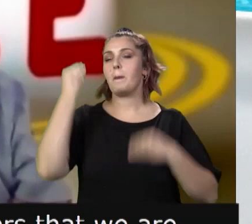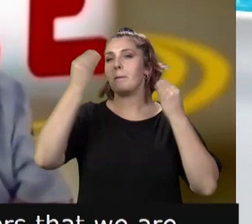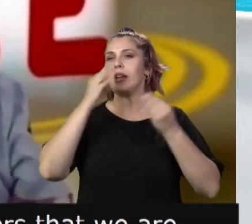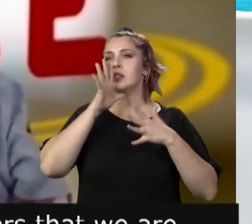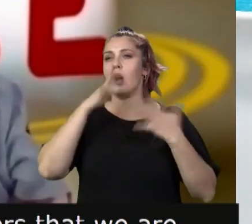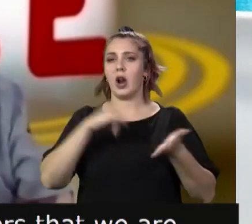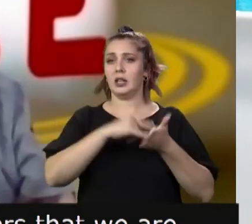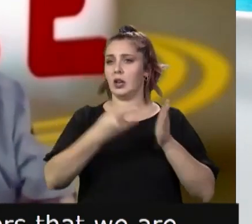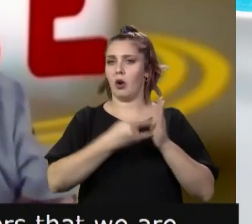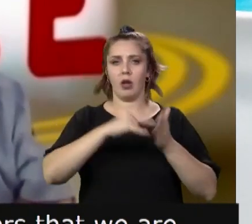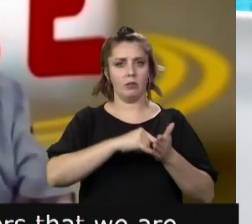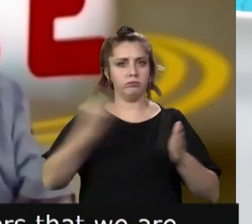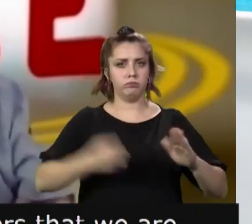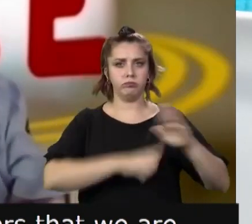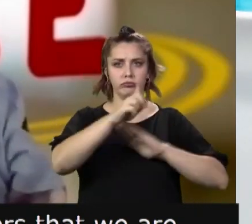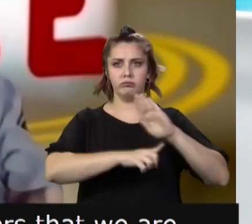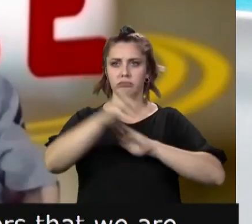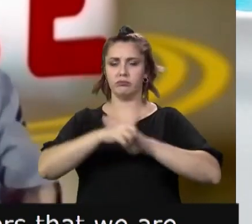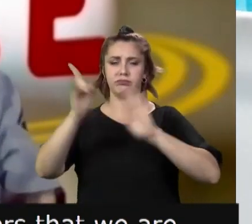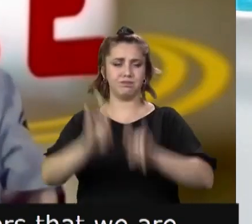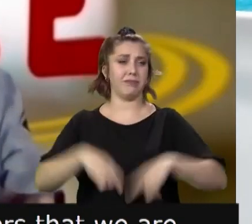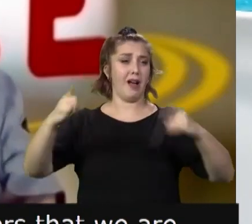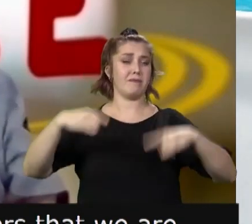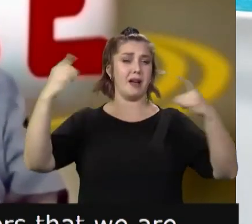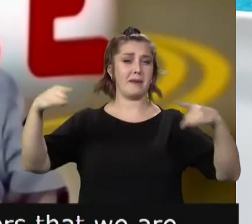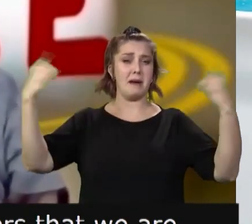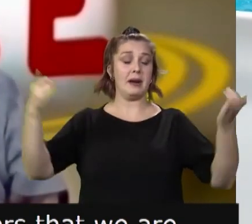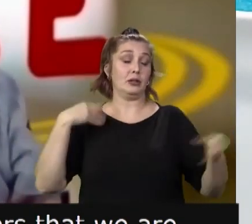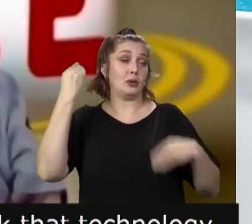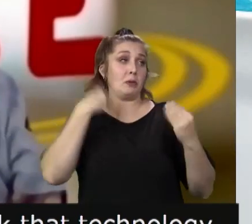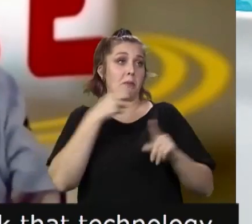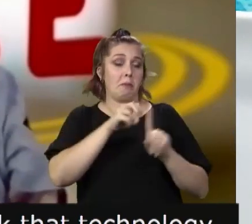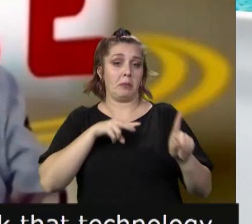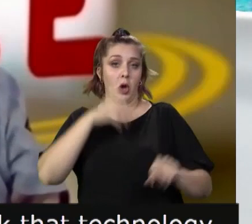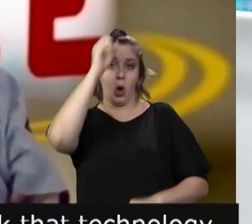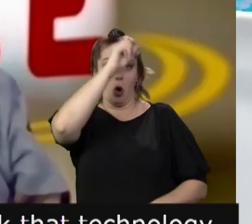technology, is growing exponentially. And I think that